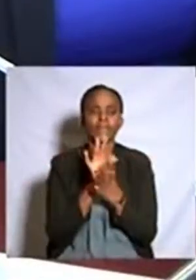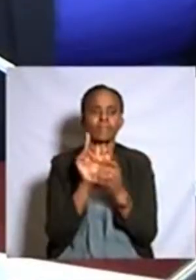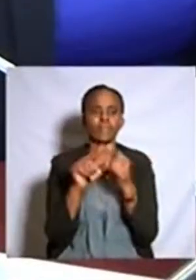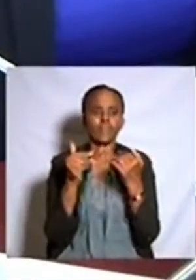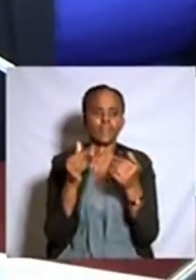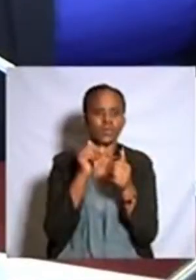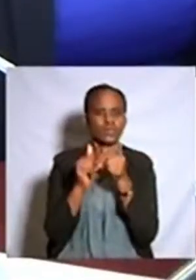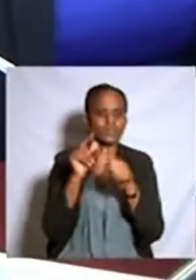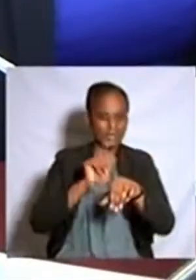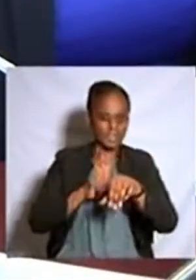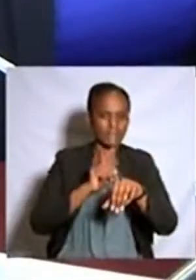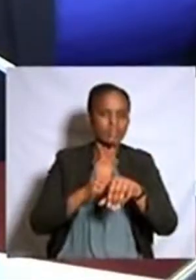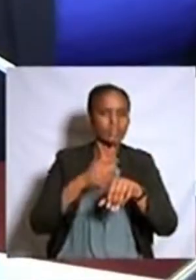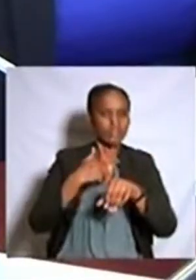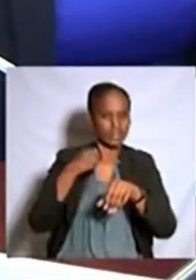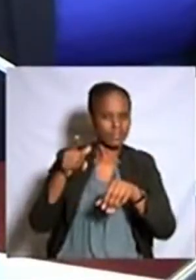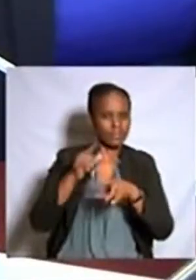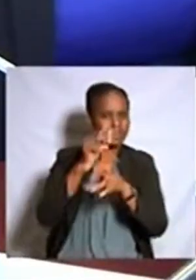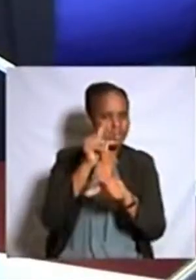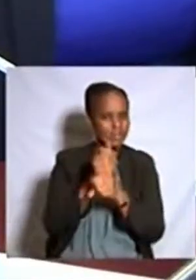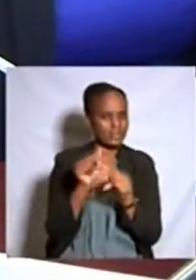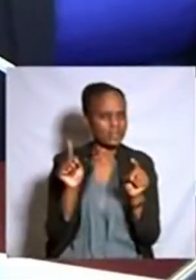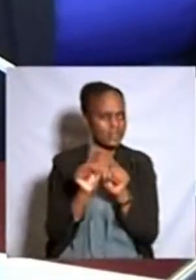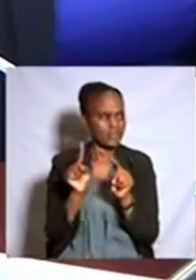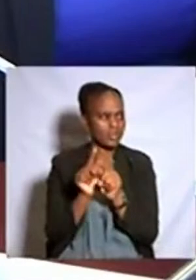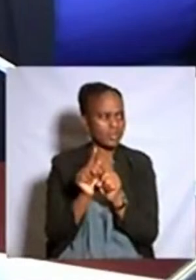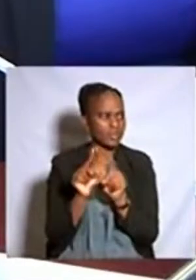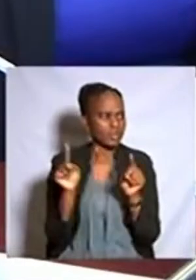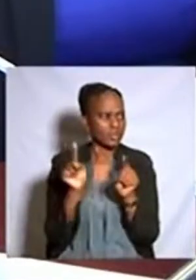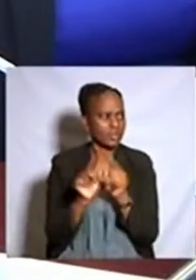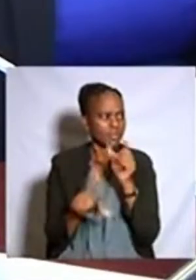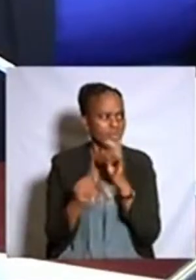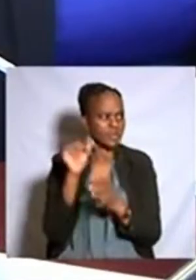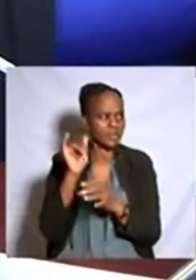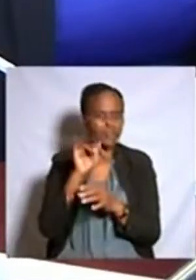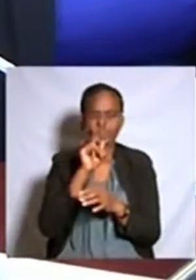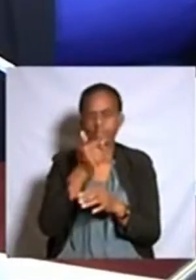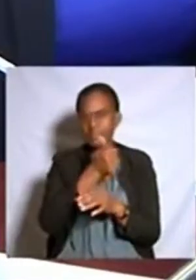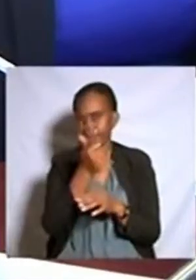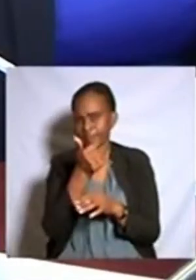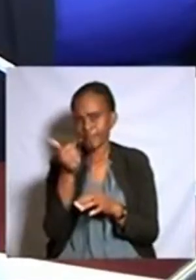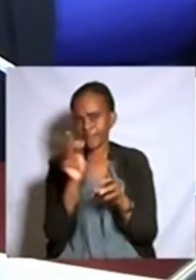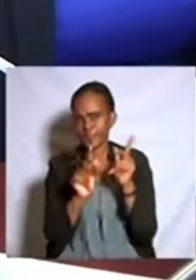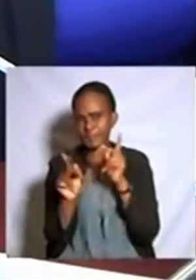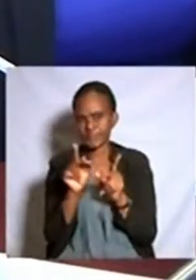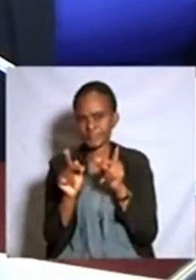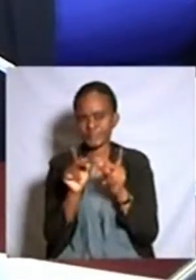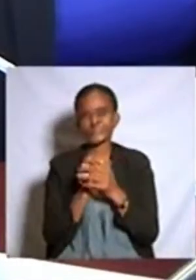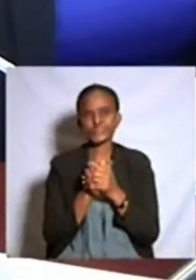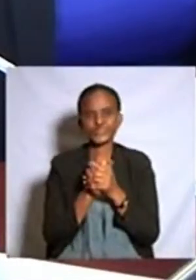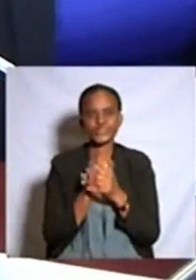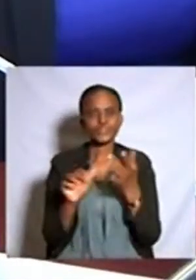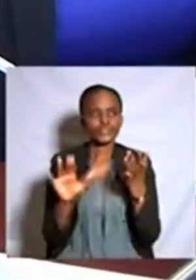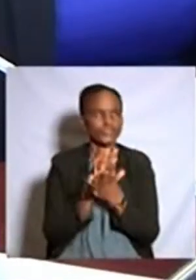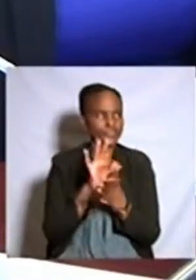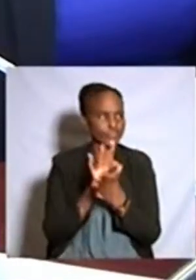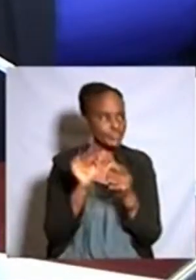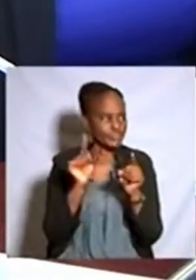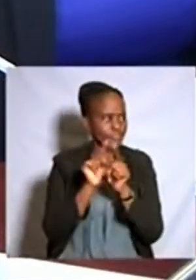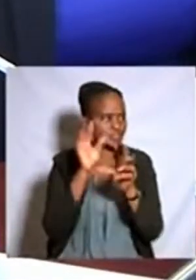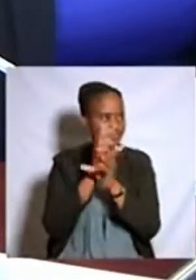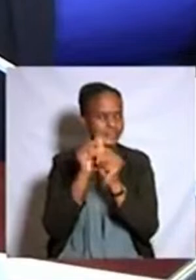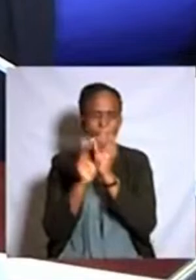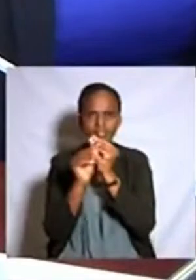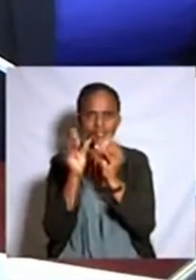due to the time it took to obtain the same, it was found that other conveyance documents were missing